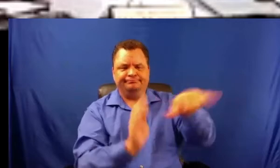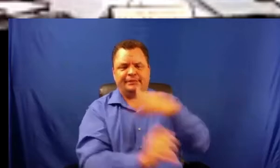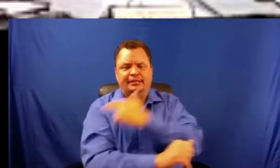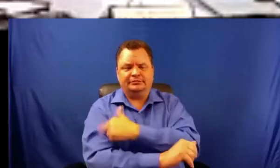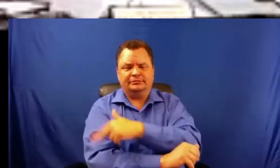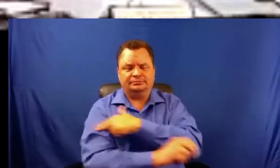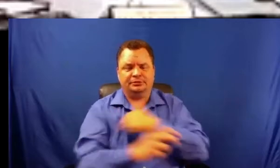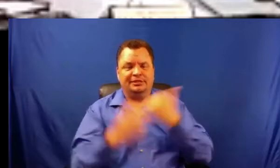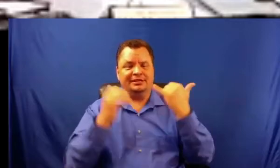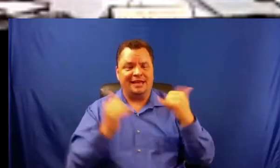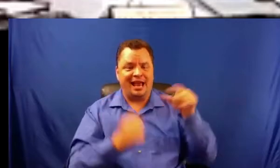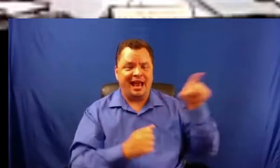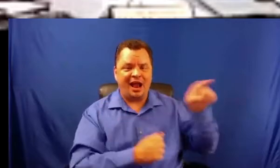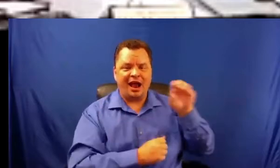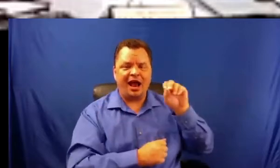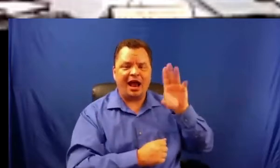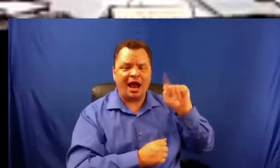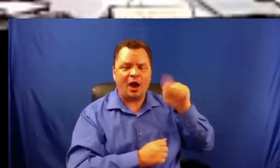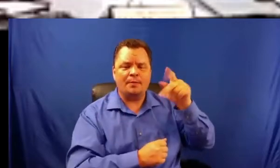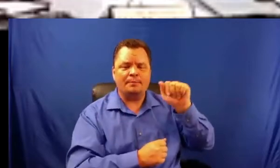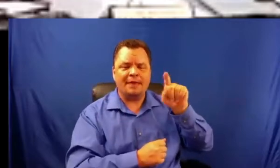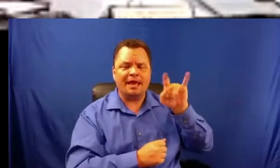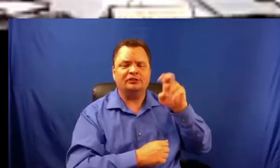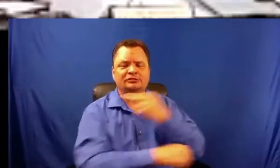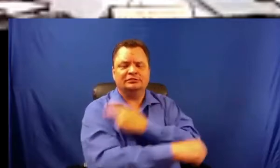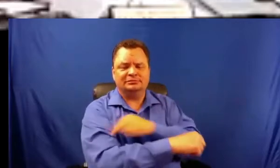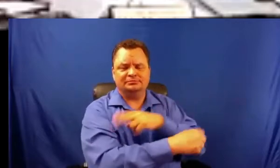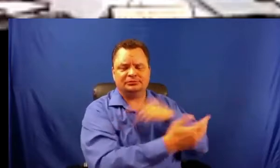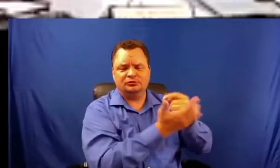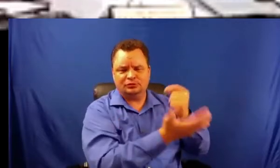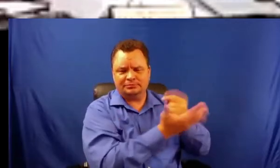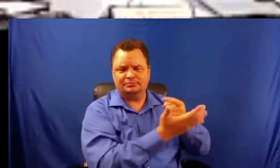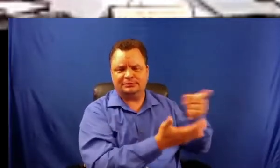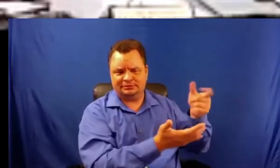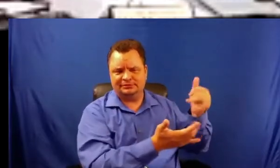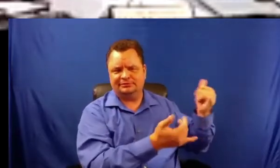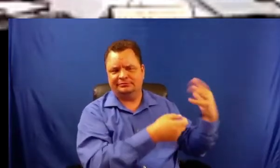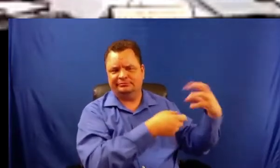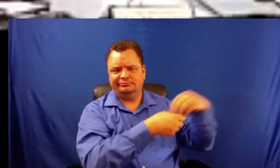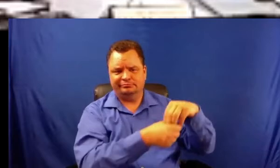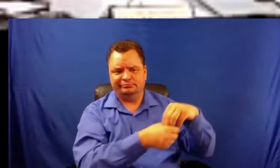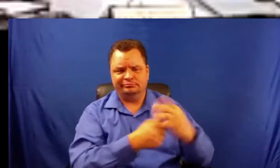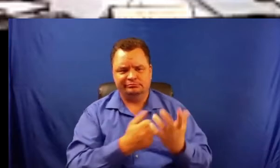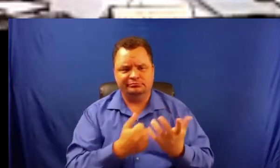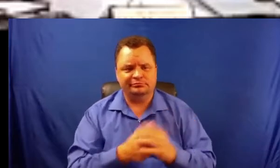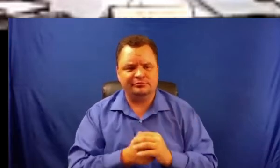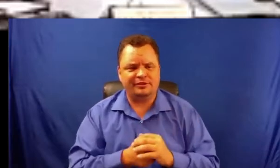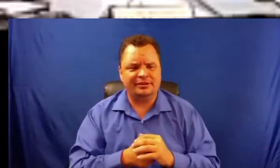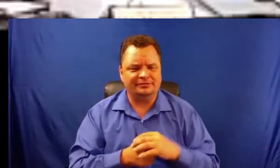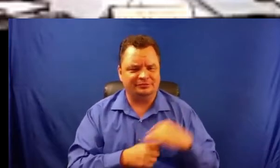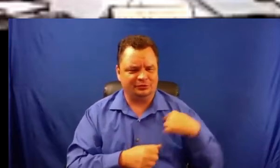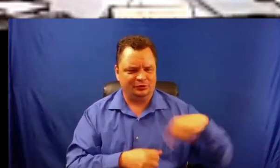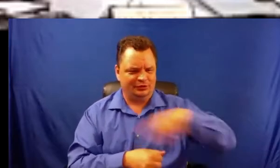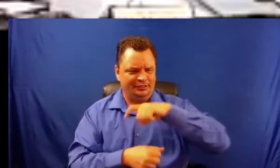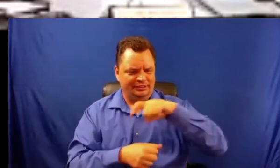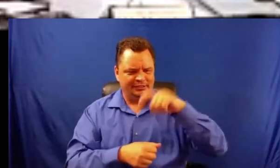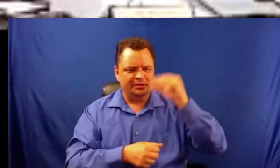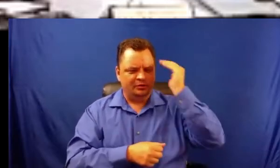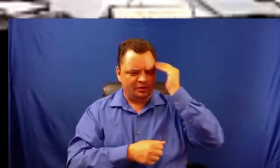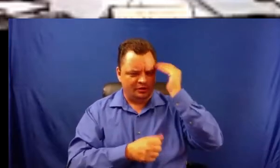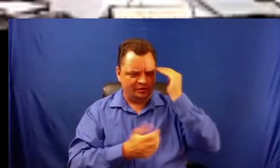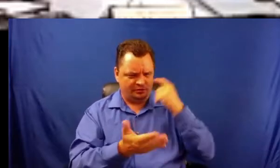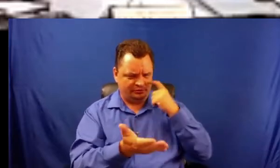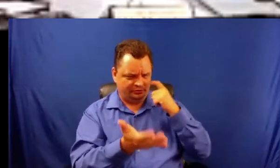was part of the push to really understand what could be handled as an outpatient, particularly if you look at the peak